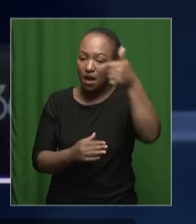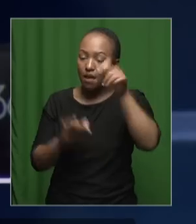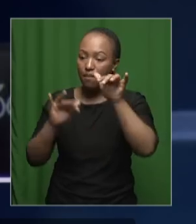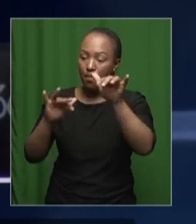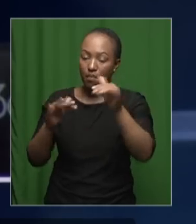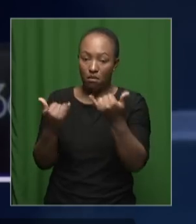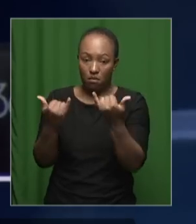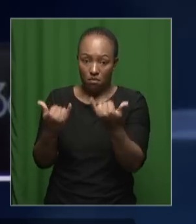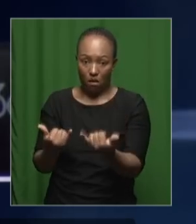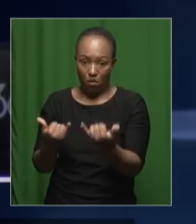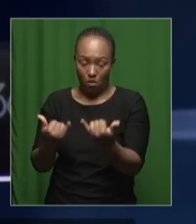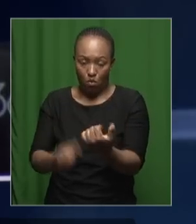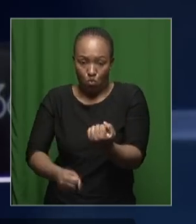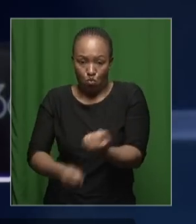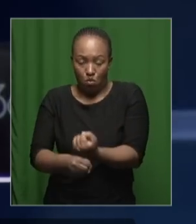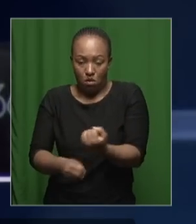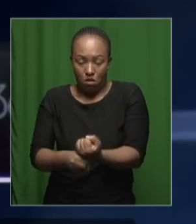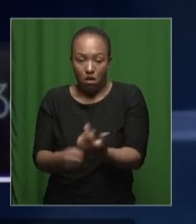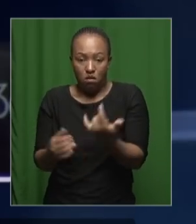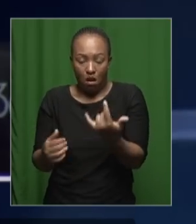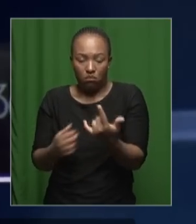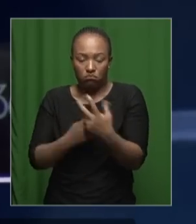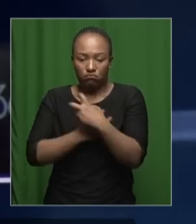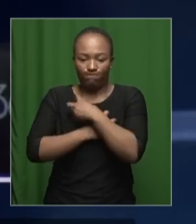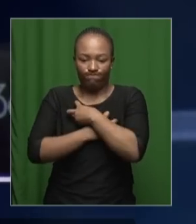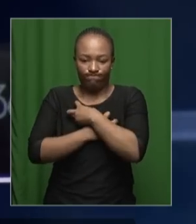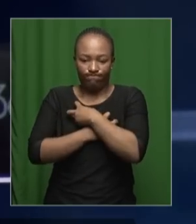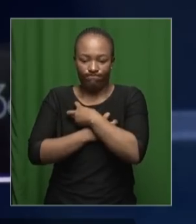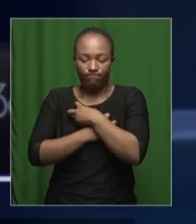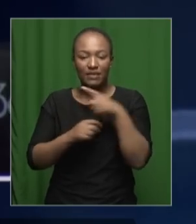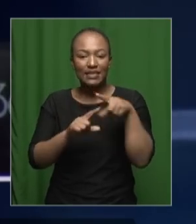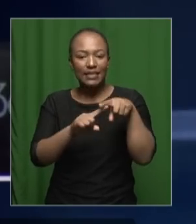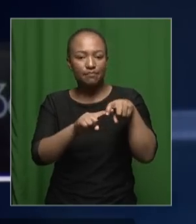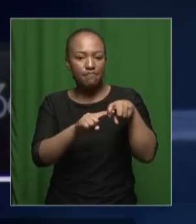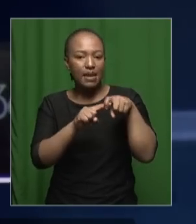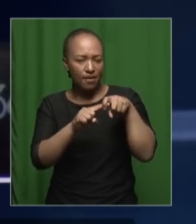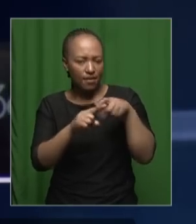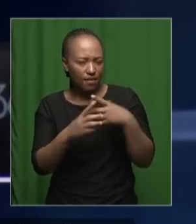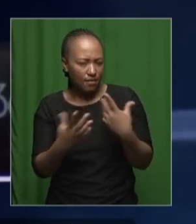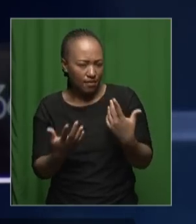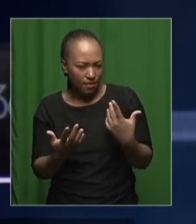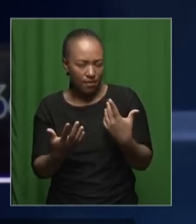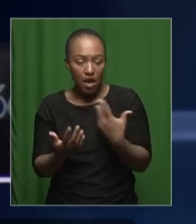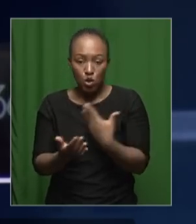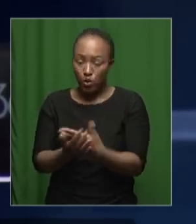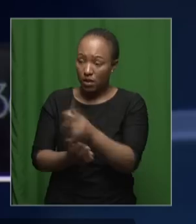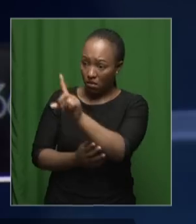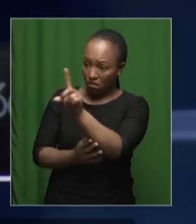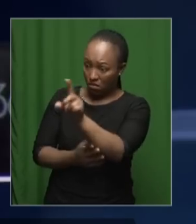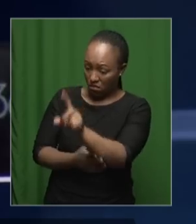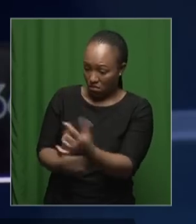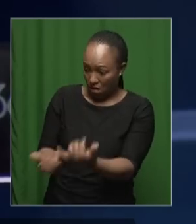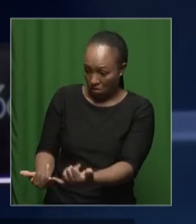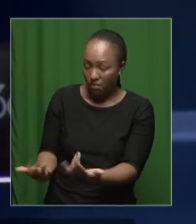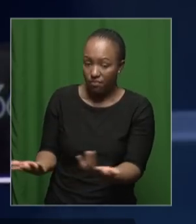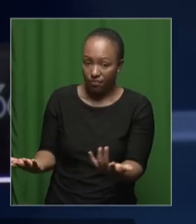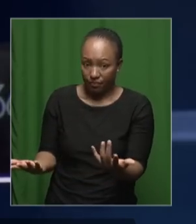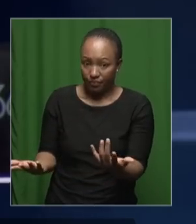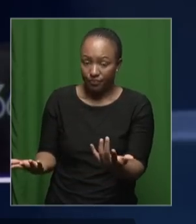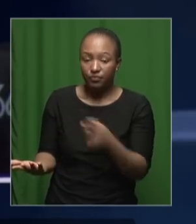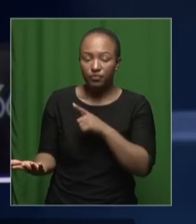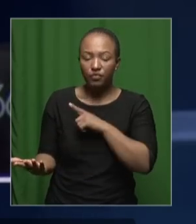are currently on leave, but they have been suspended, you know? You can ask him this question because the issue